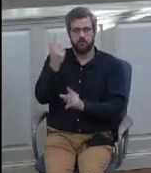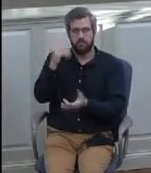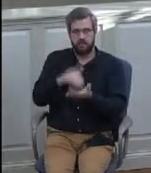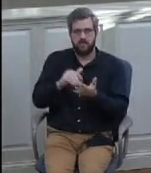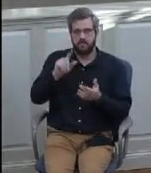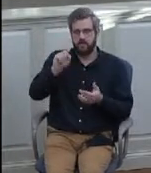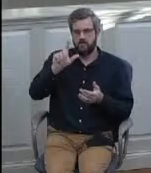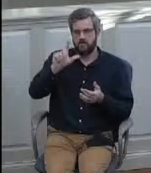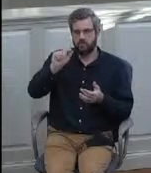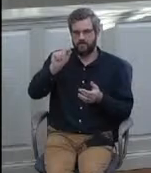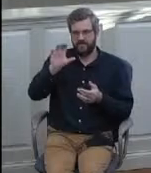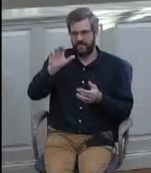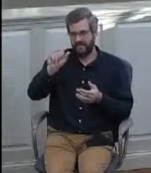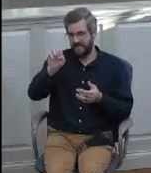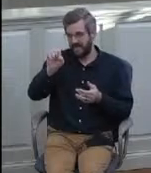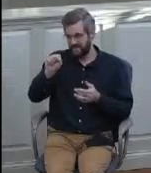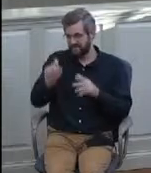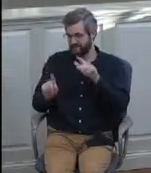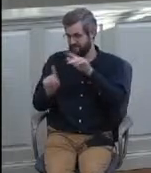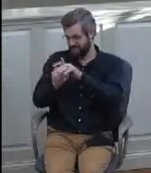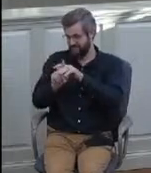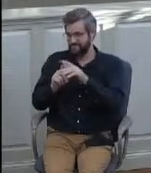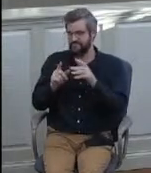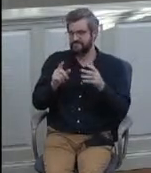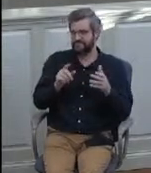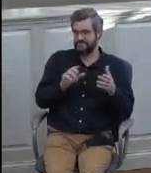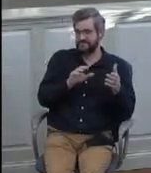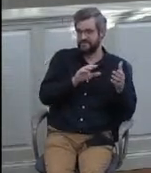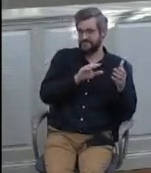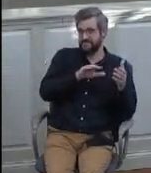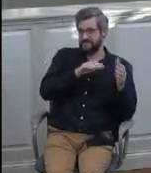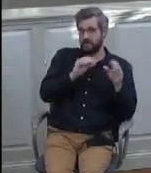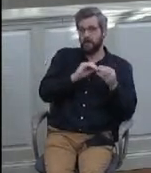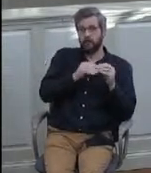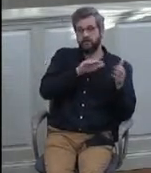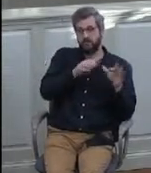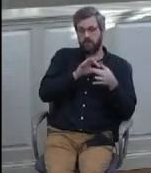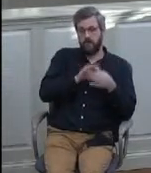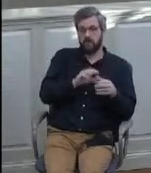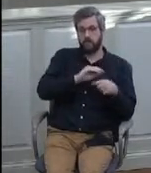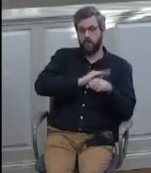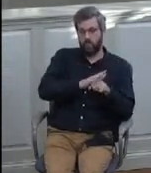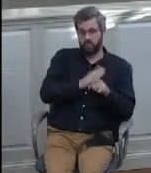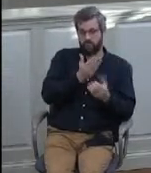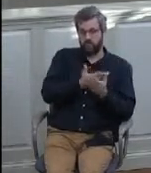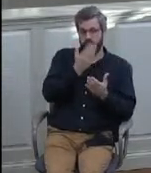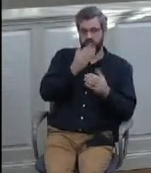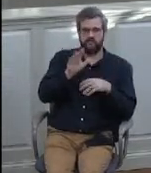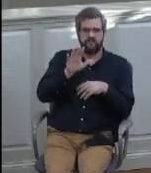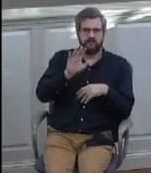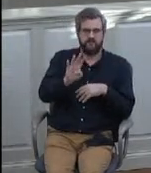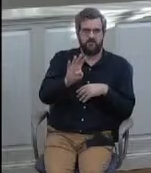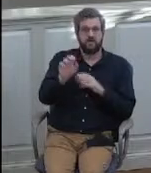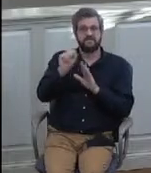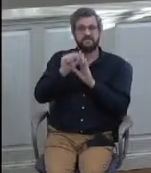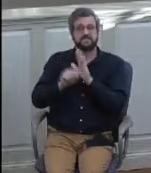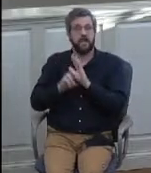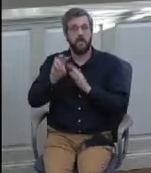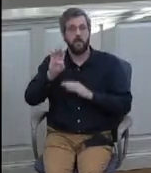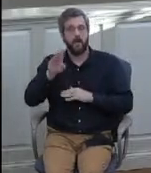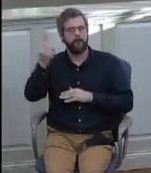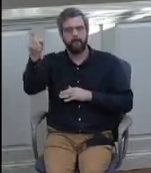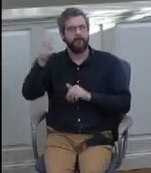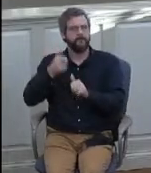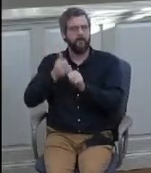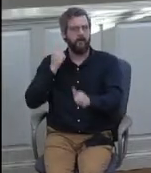3,120 cases, and deaths that are verified are 54. And I know the state website is still behind on the deaths. It's